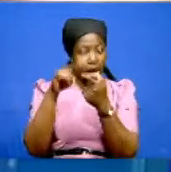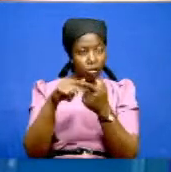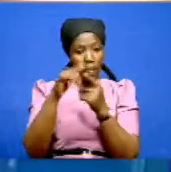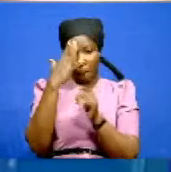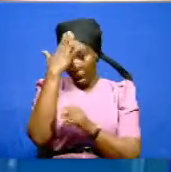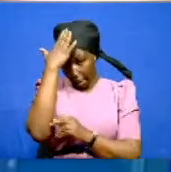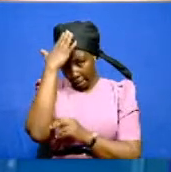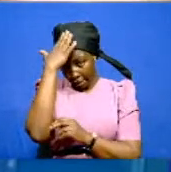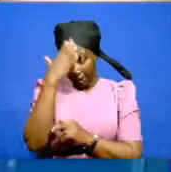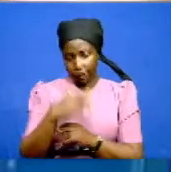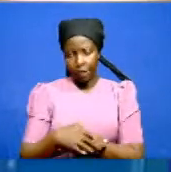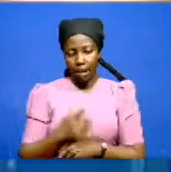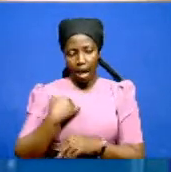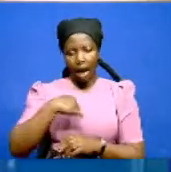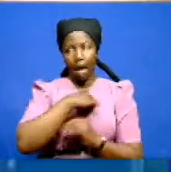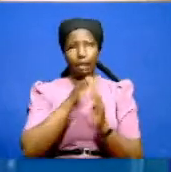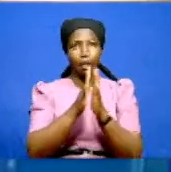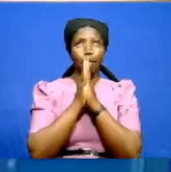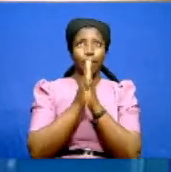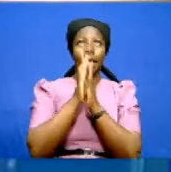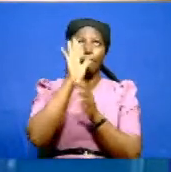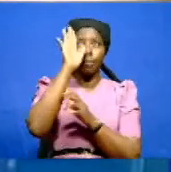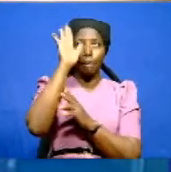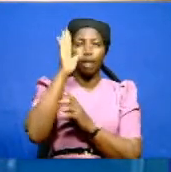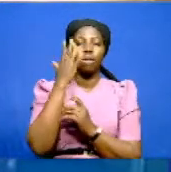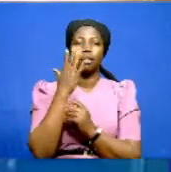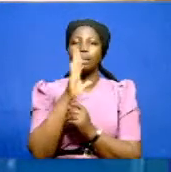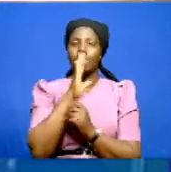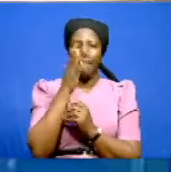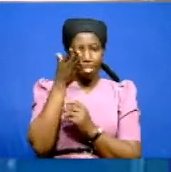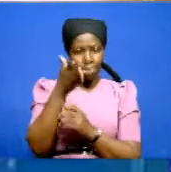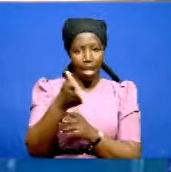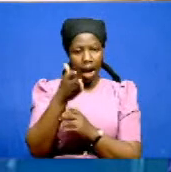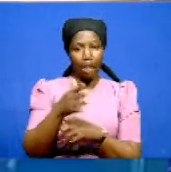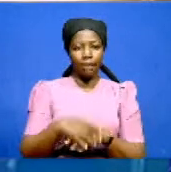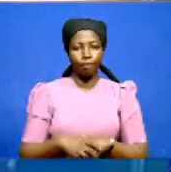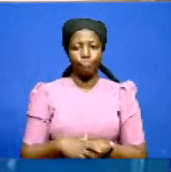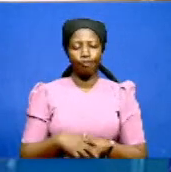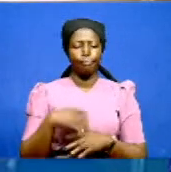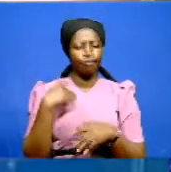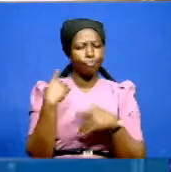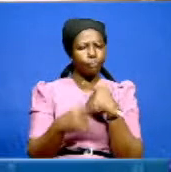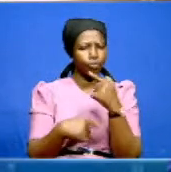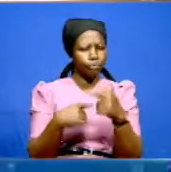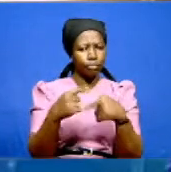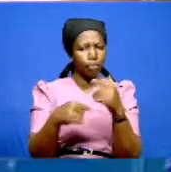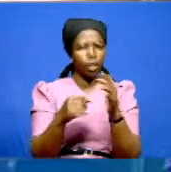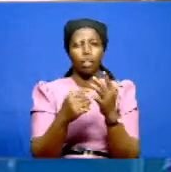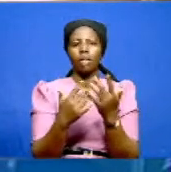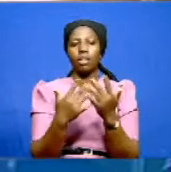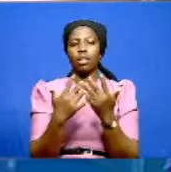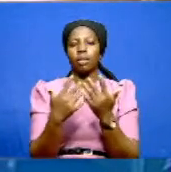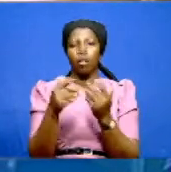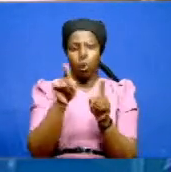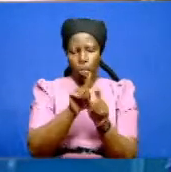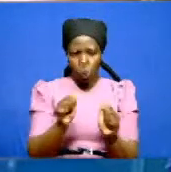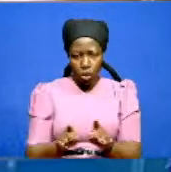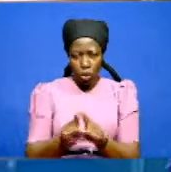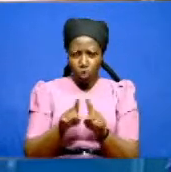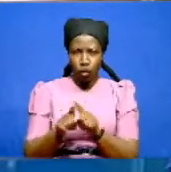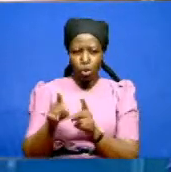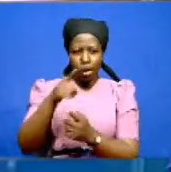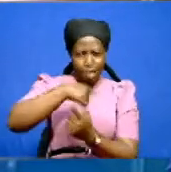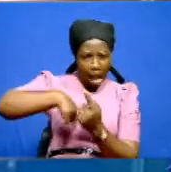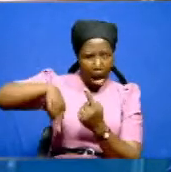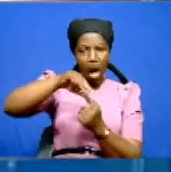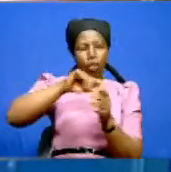Monday, we are praying that your presence that has been prevailing go through and surround all of us. May you bless each